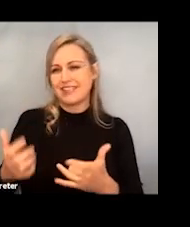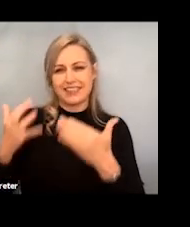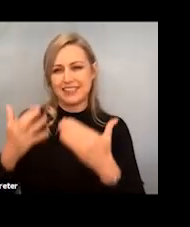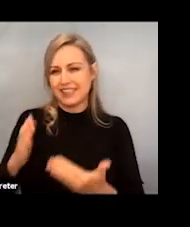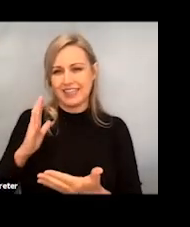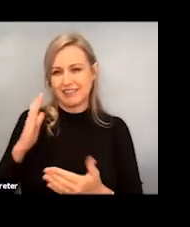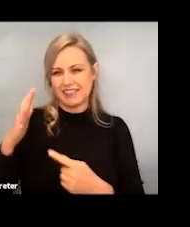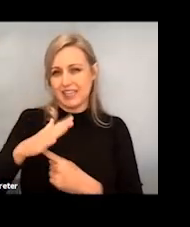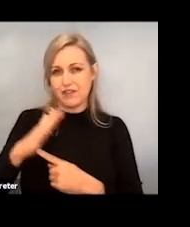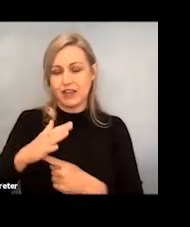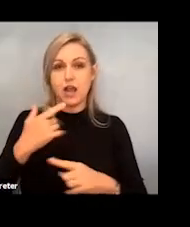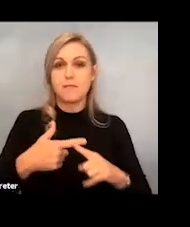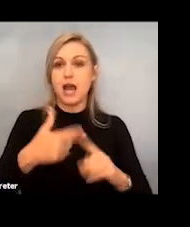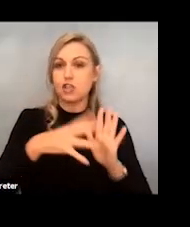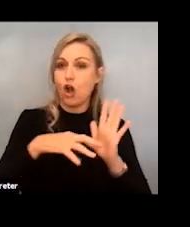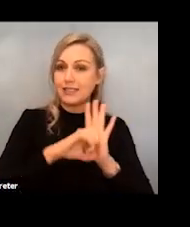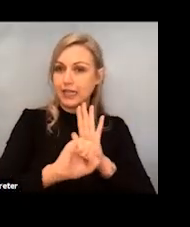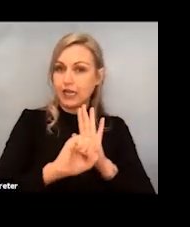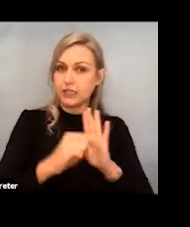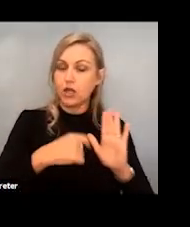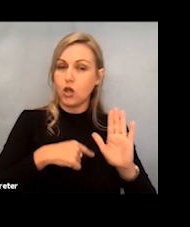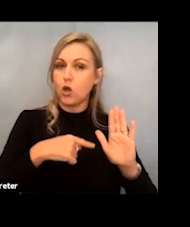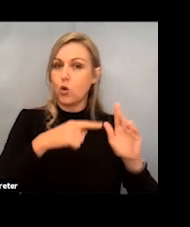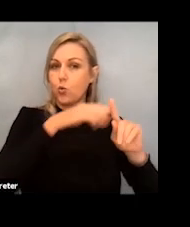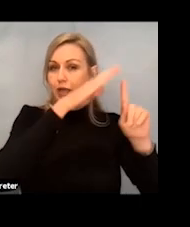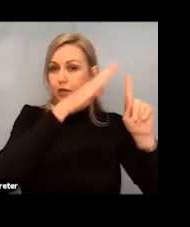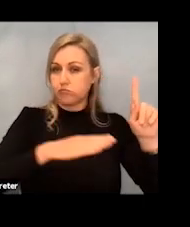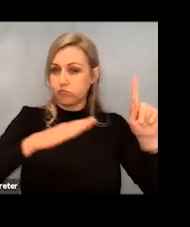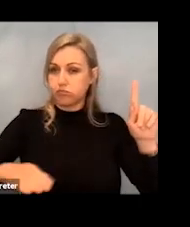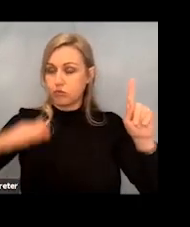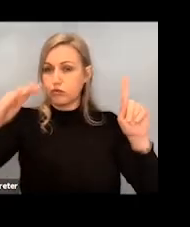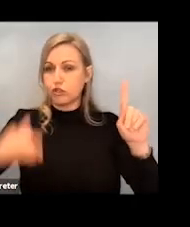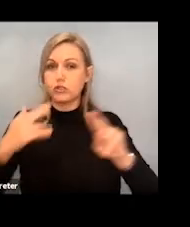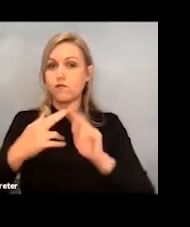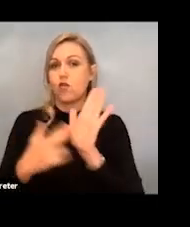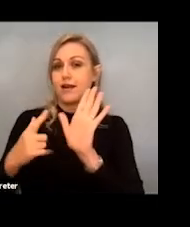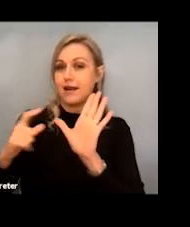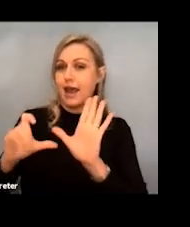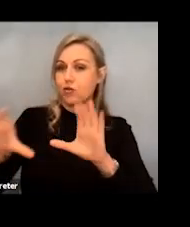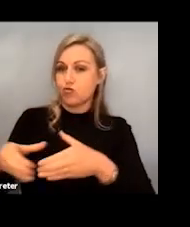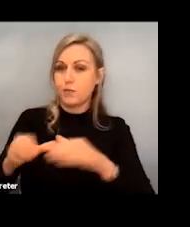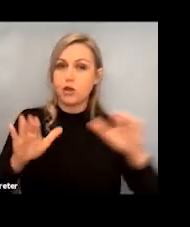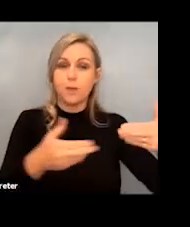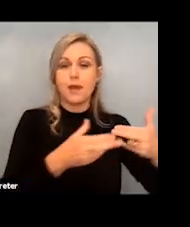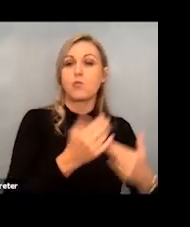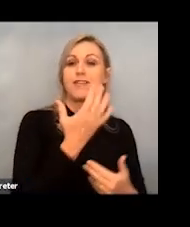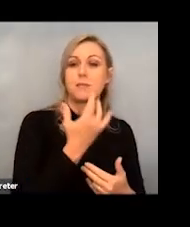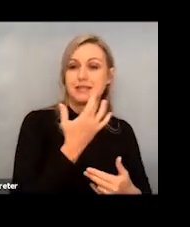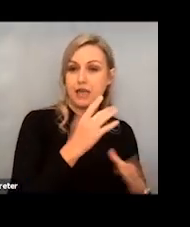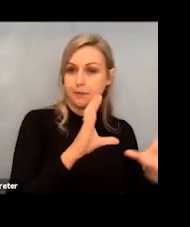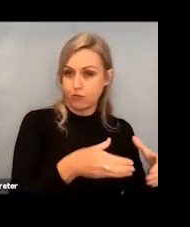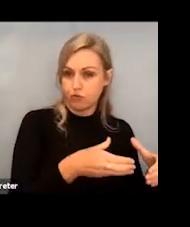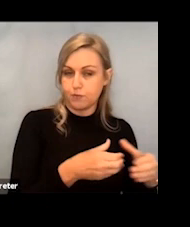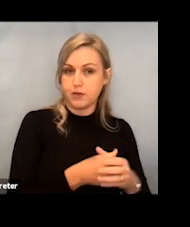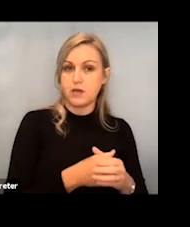And with hostility, we got a trend toward reduced hostility in the N-acetylcysteine group compared to the placebo group. But